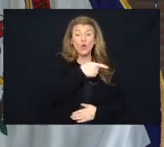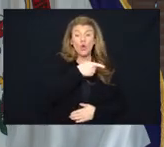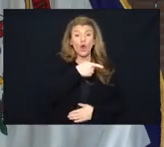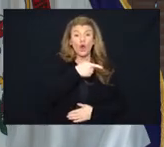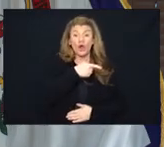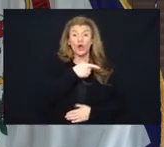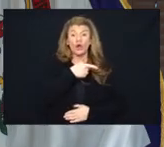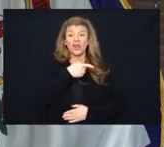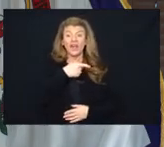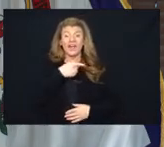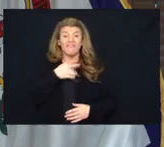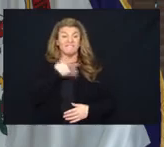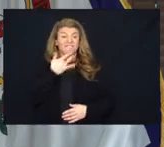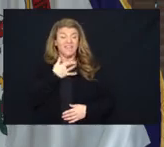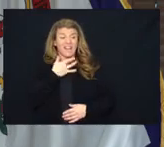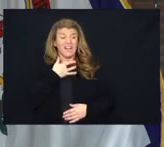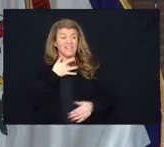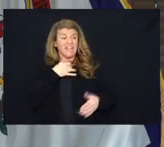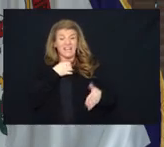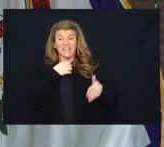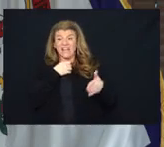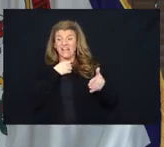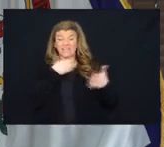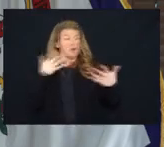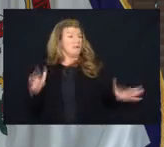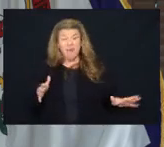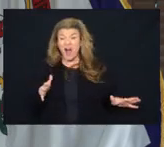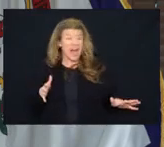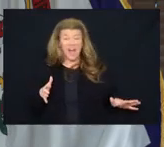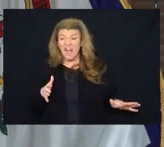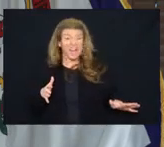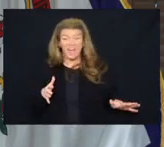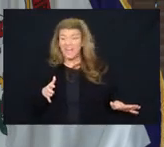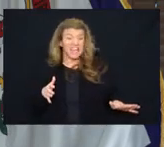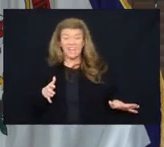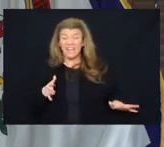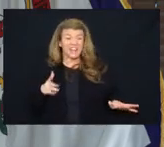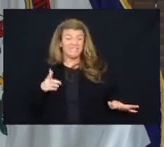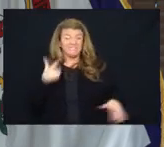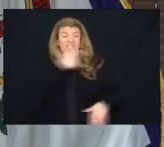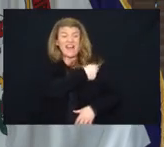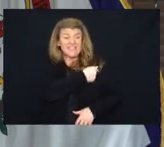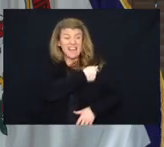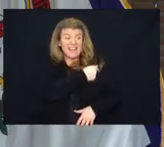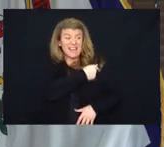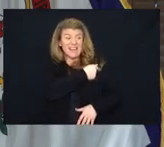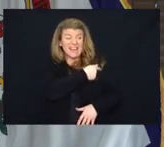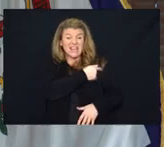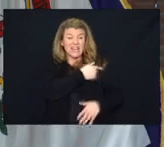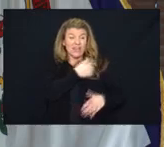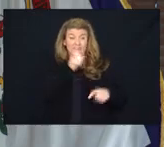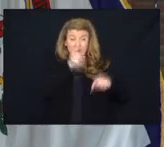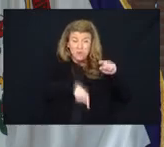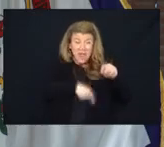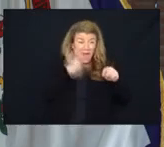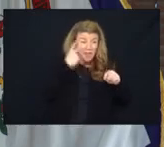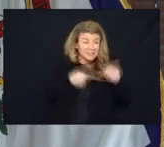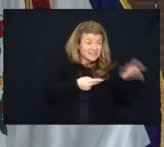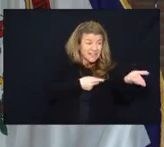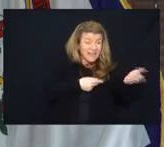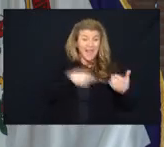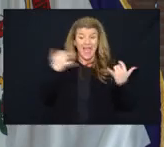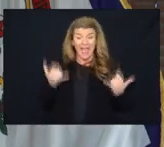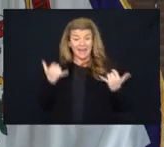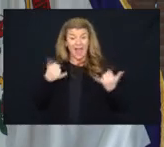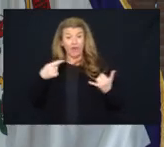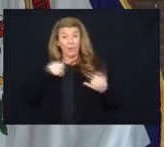absolutely headstrong foolish if you're vaccinated to not get your booster shot. If you can't see these numbers going up